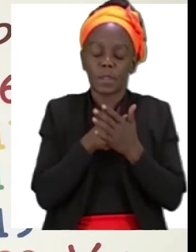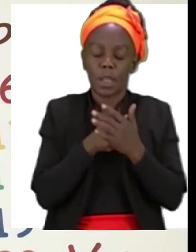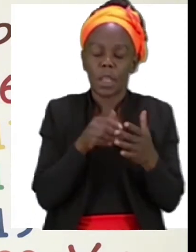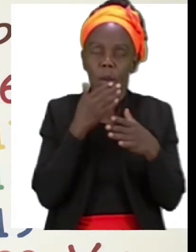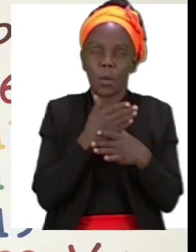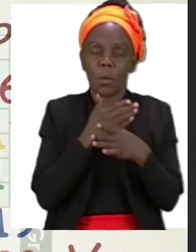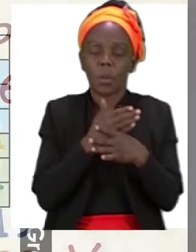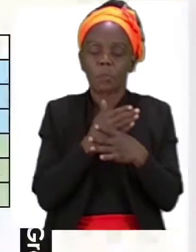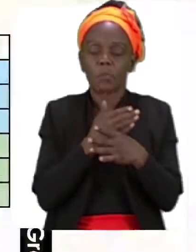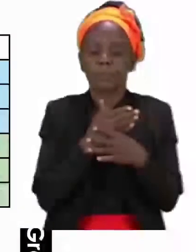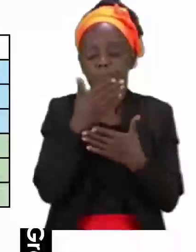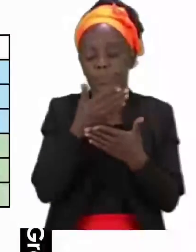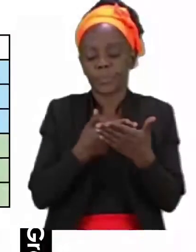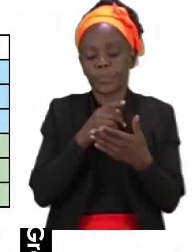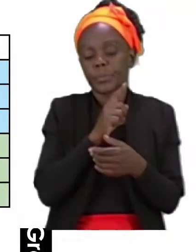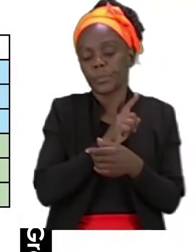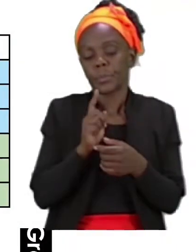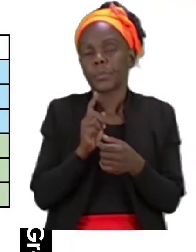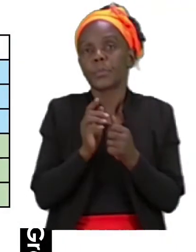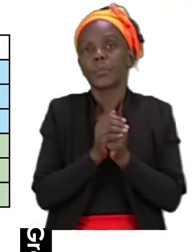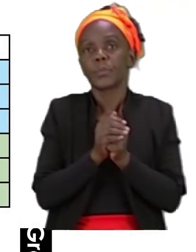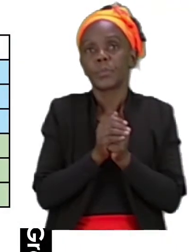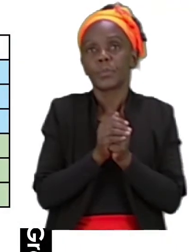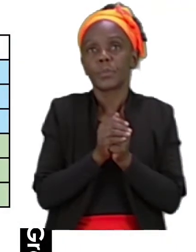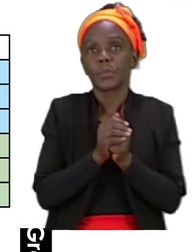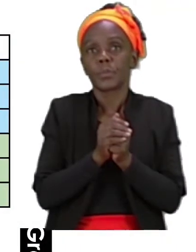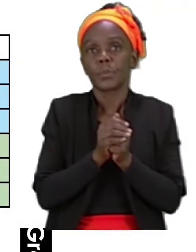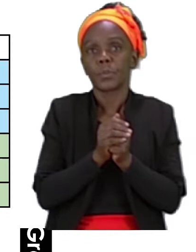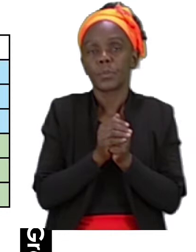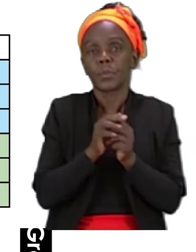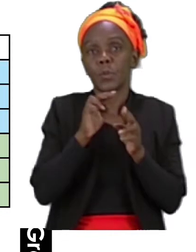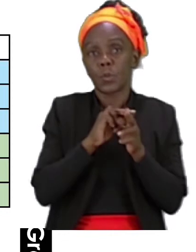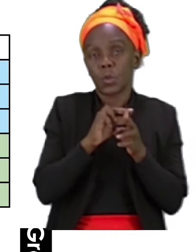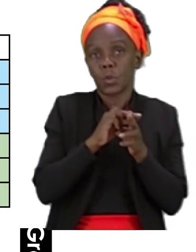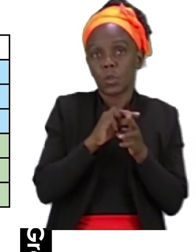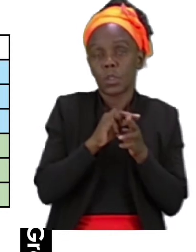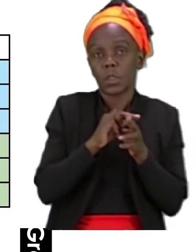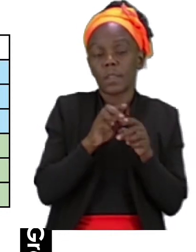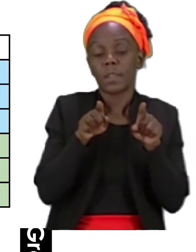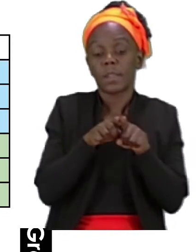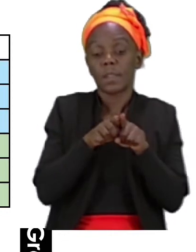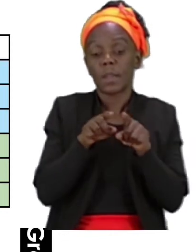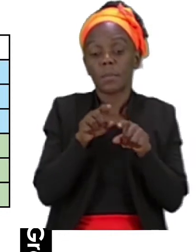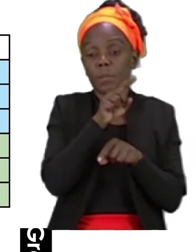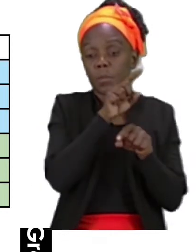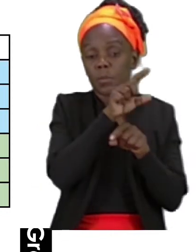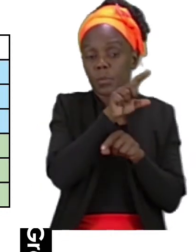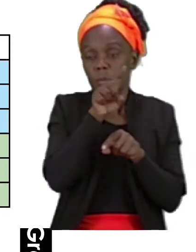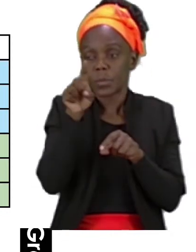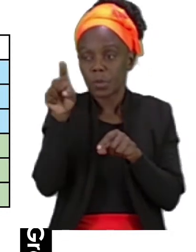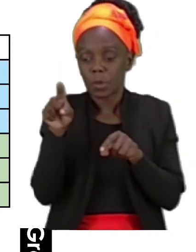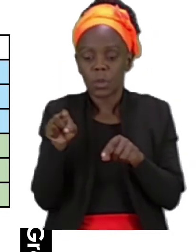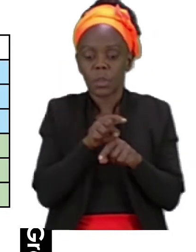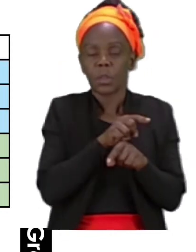on page 11. On page 11, we are going to be using the same table to fill in the blanks to